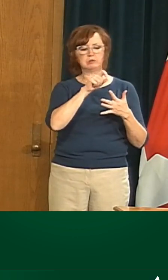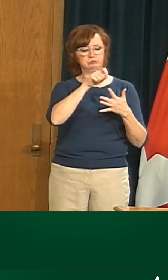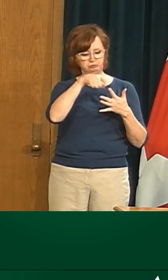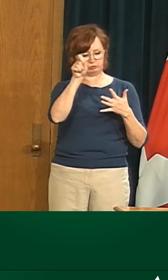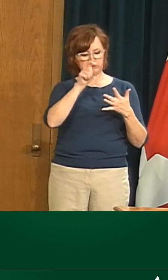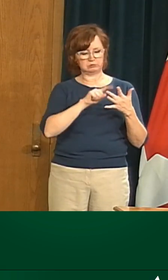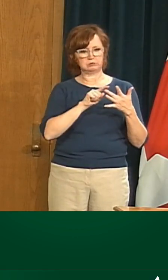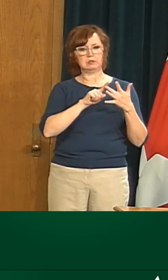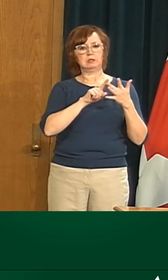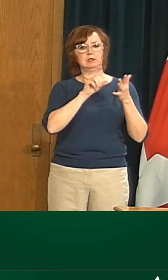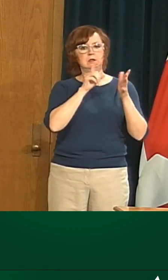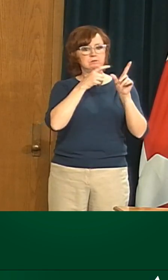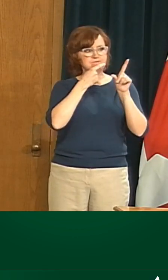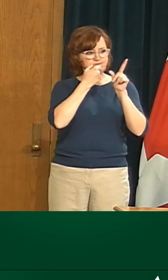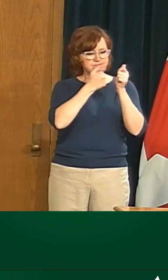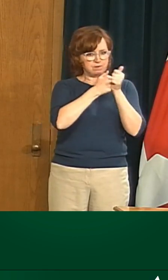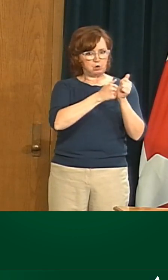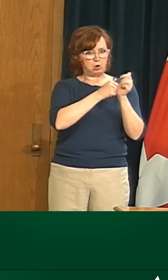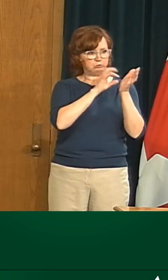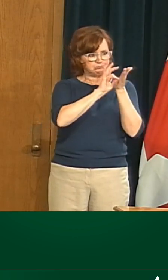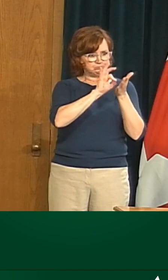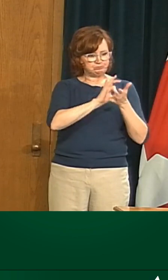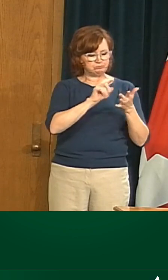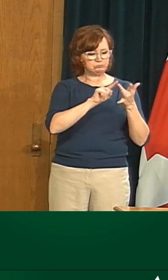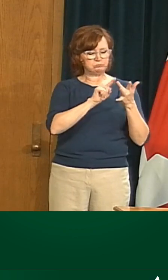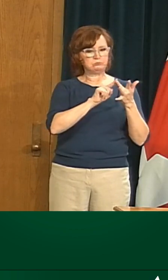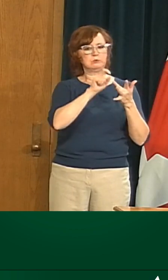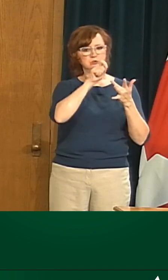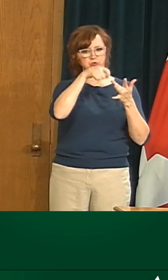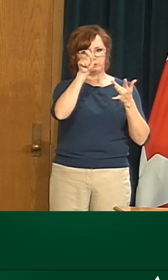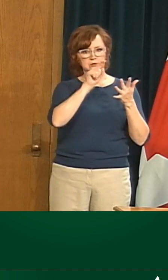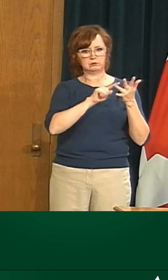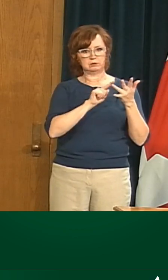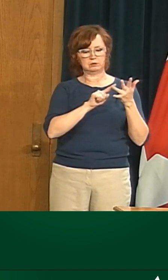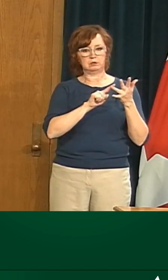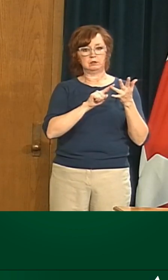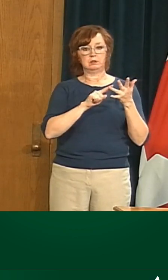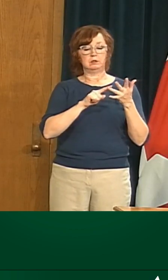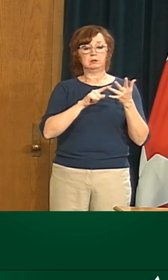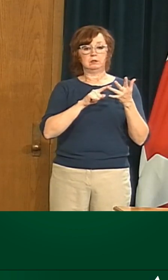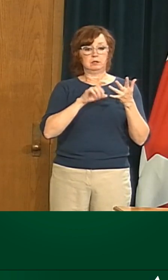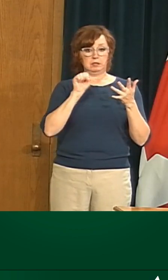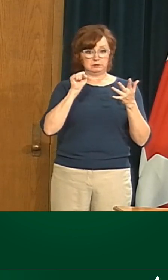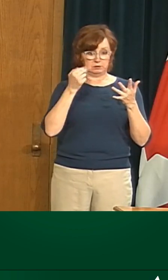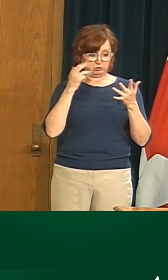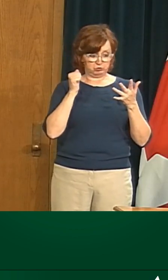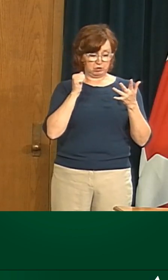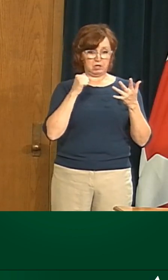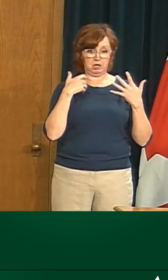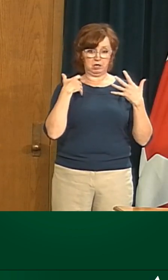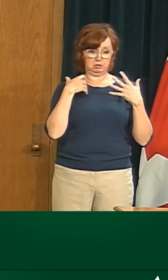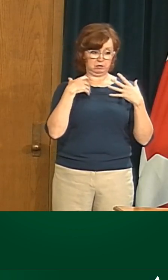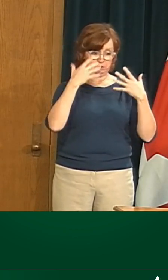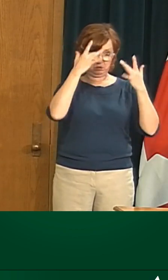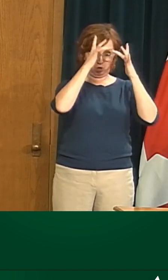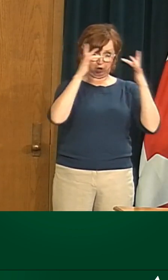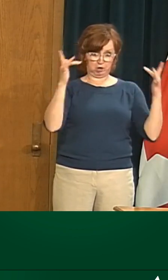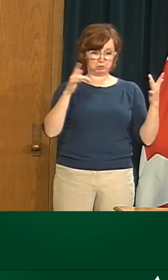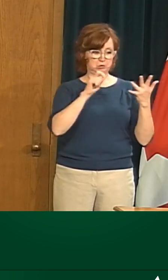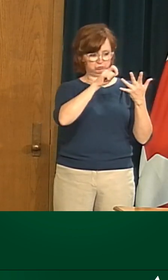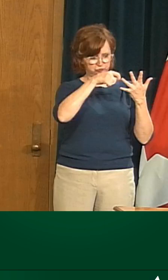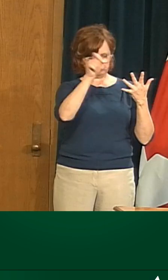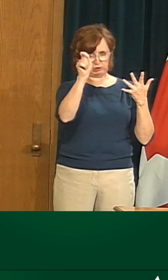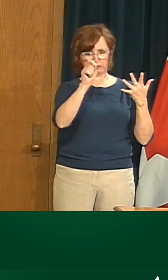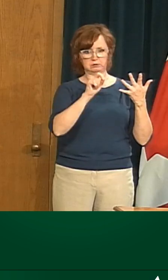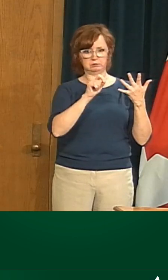ability to isolate, to ensure that we have the capacity in our healthcare system to manage anything that may come